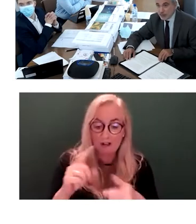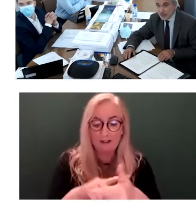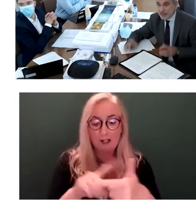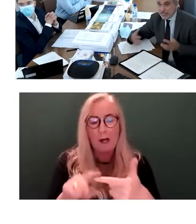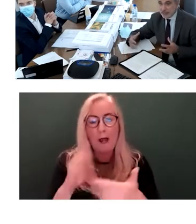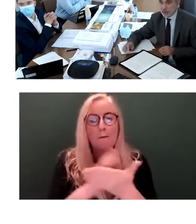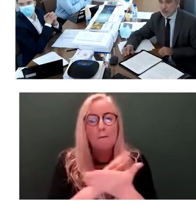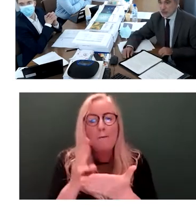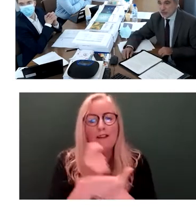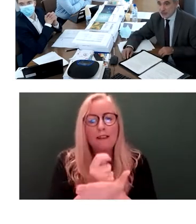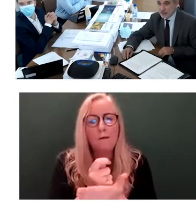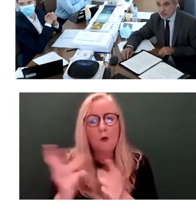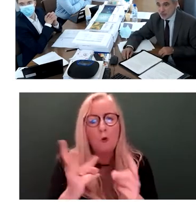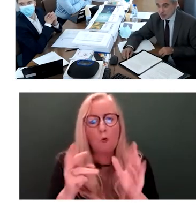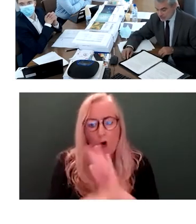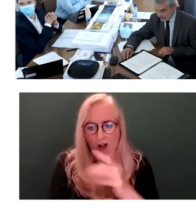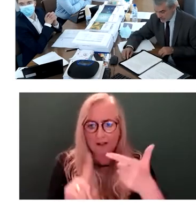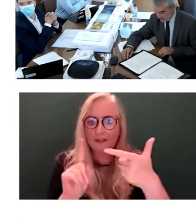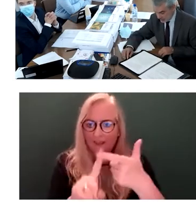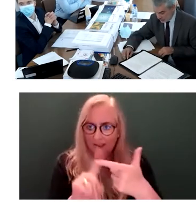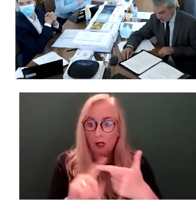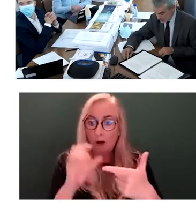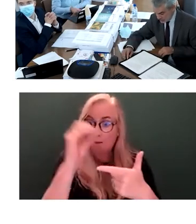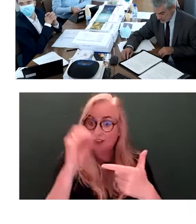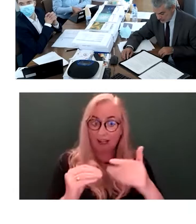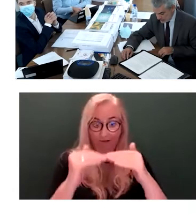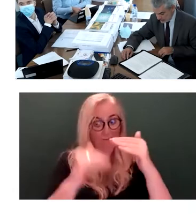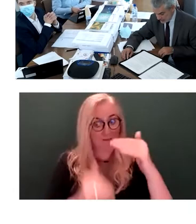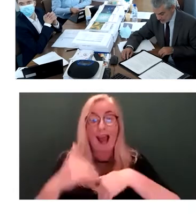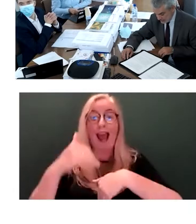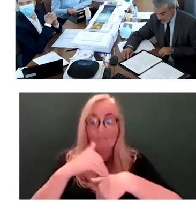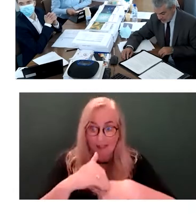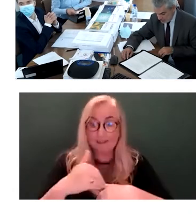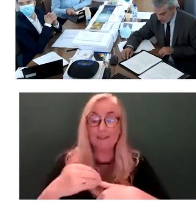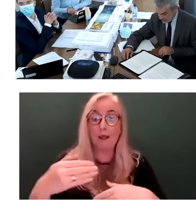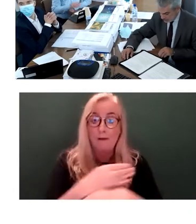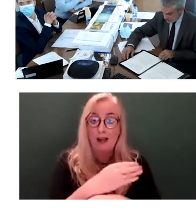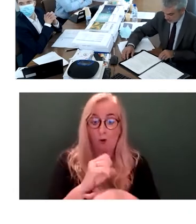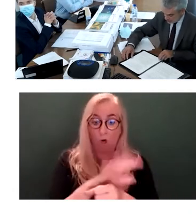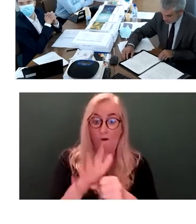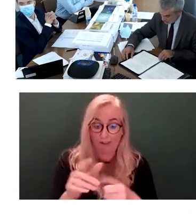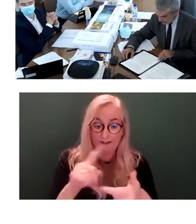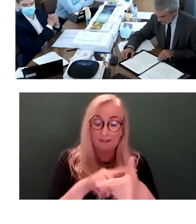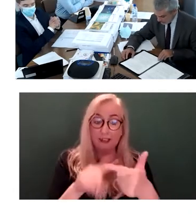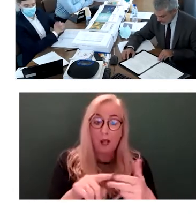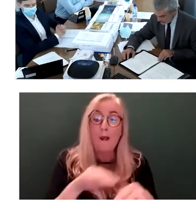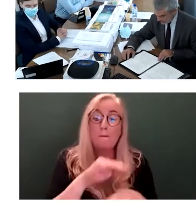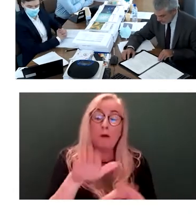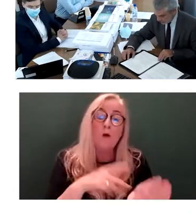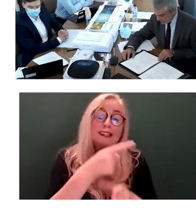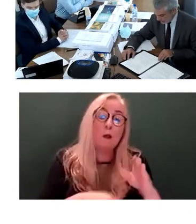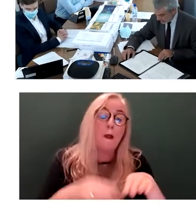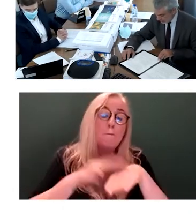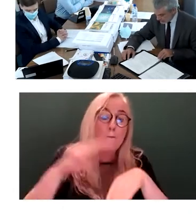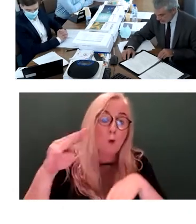we know that these categories of workers have been disproportionately affected by job losses during the pandemic. People with disability were also more affected by